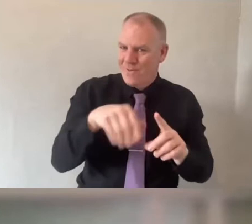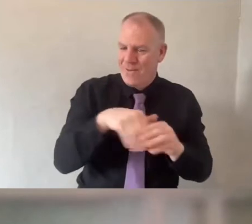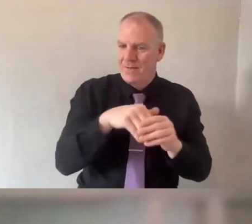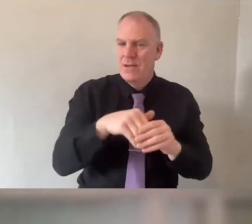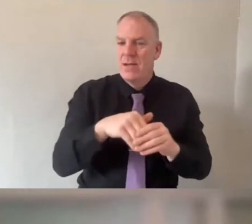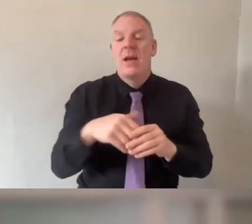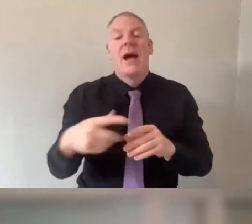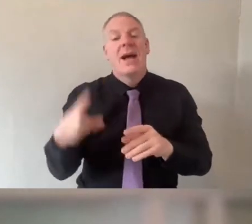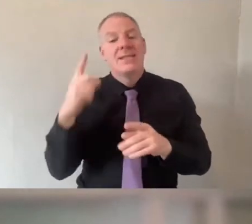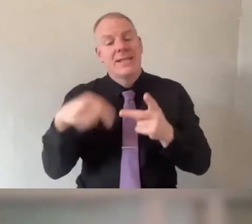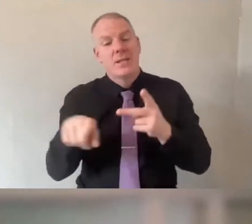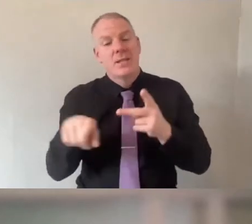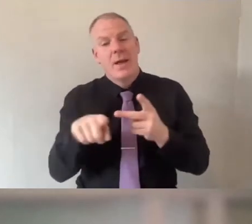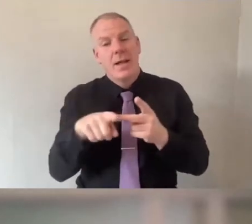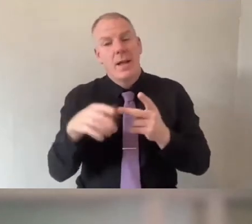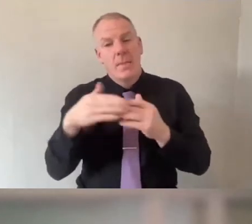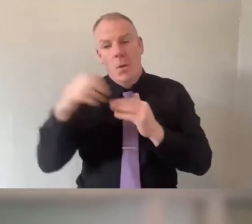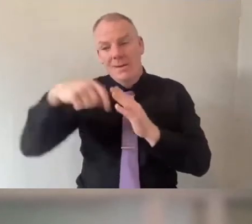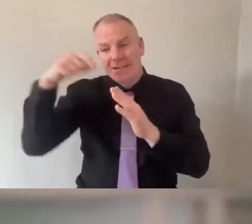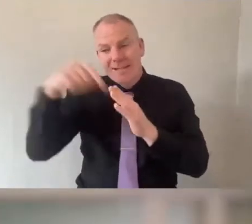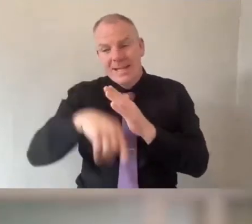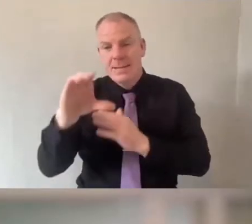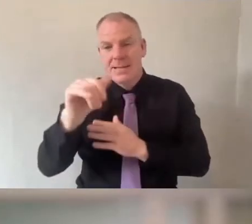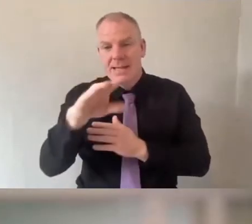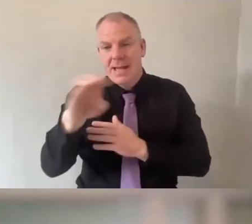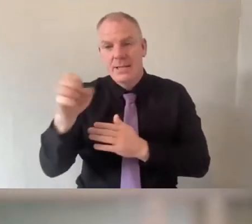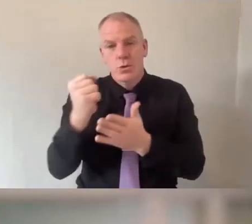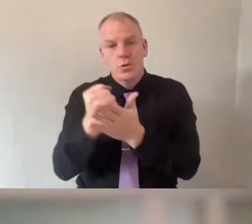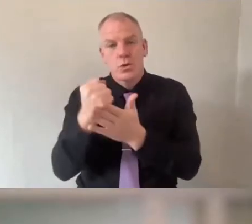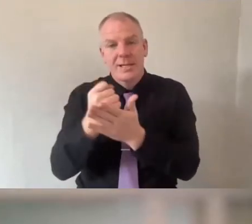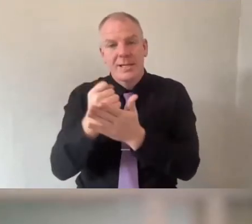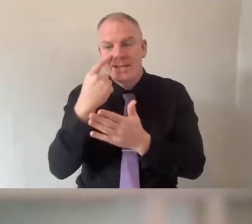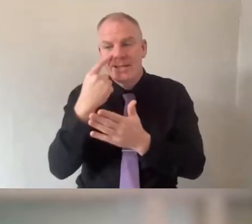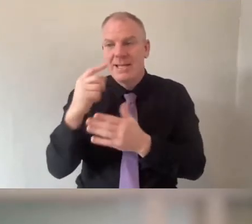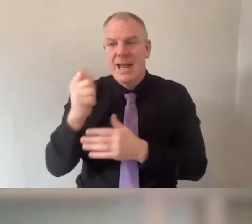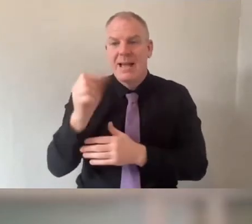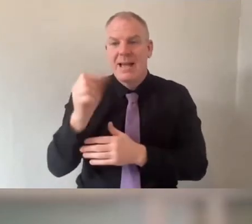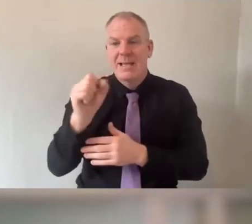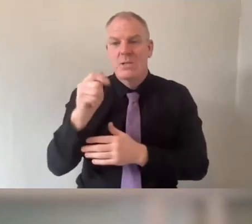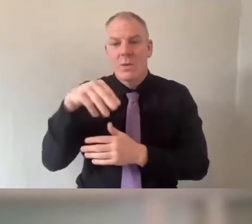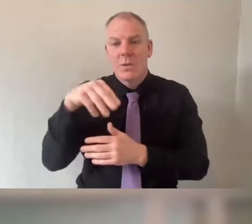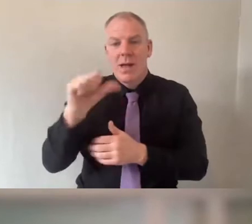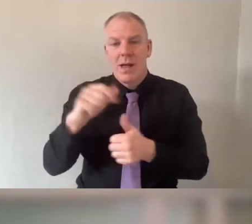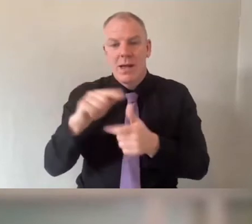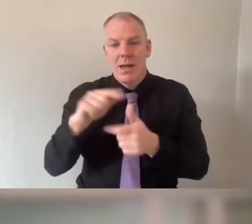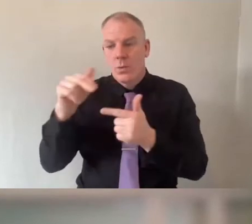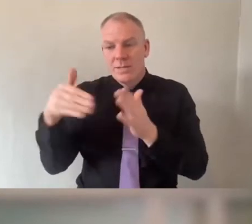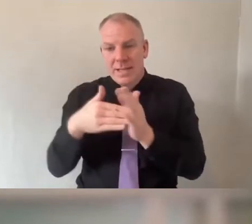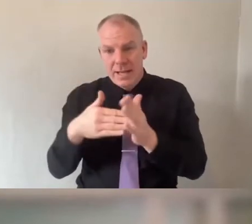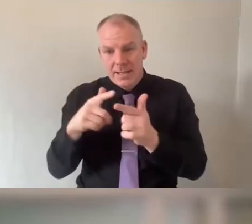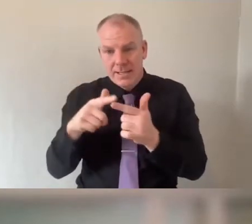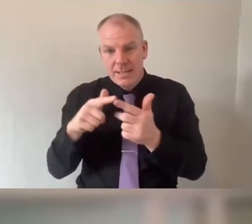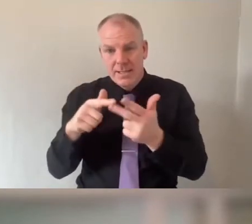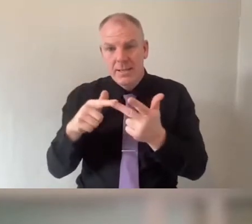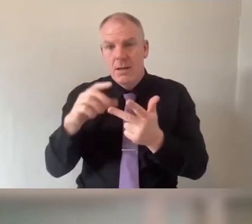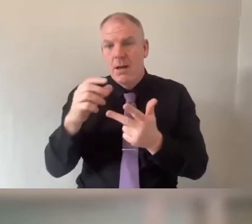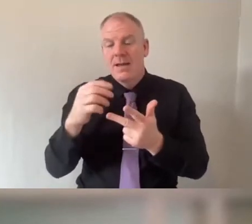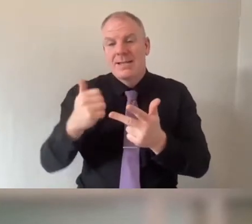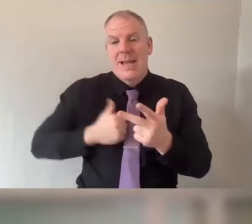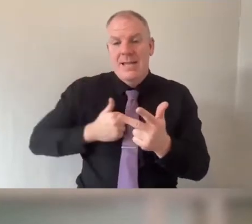we've undertaken more in-depth case studies looking at Estonia, New Zealand, Ontario,